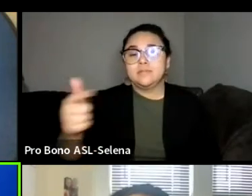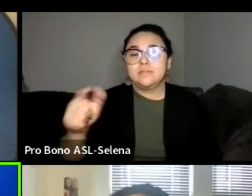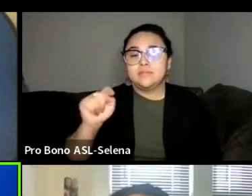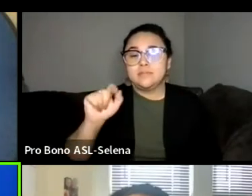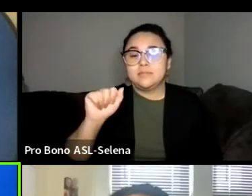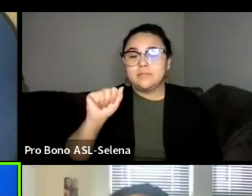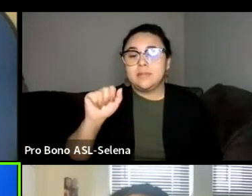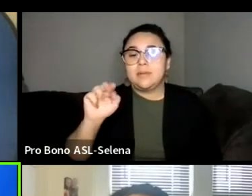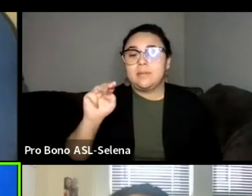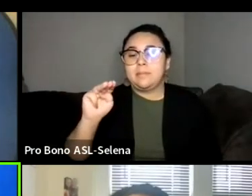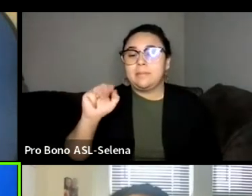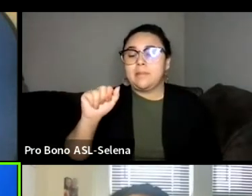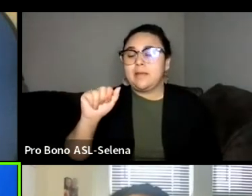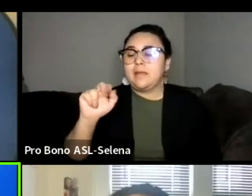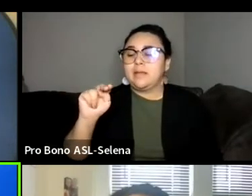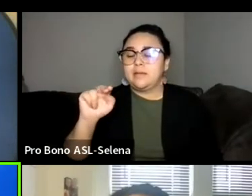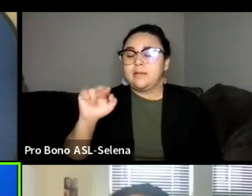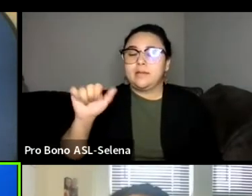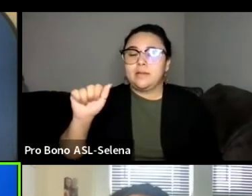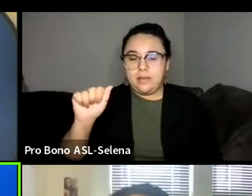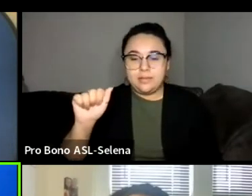Tamanya.